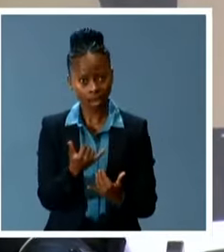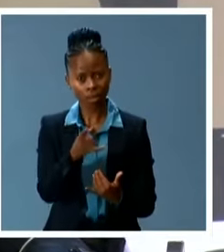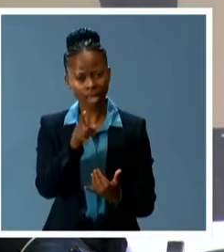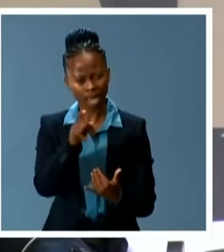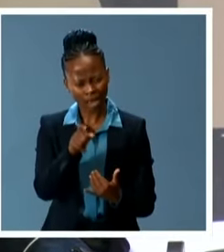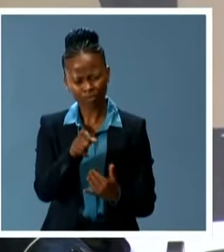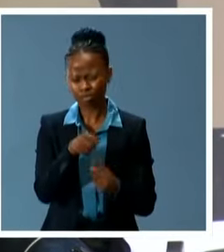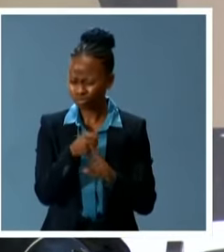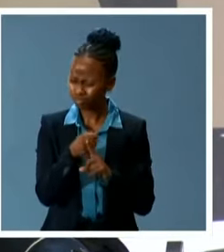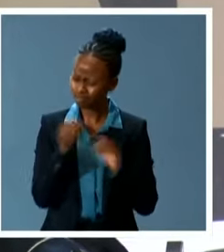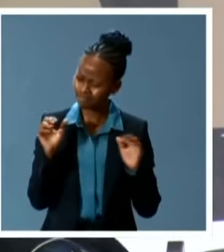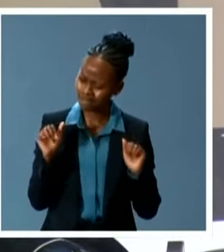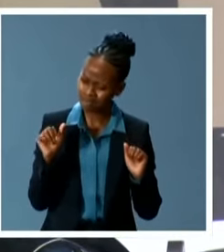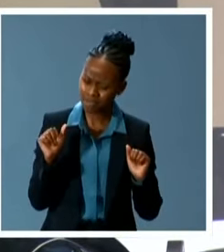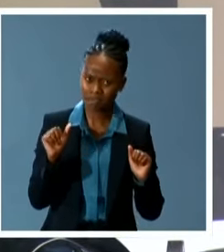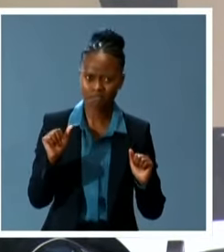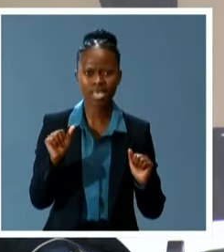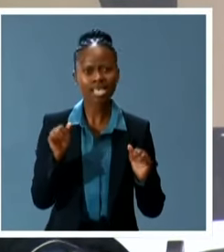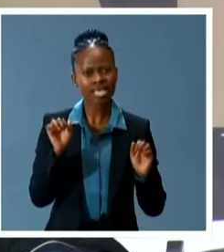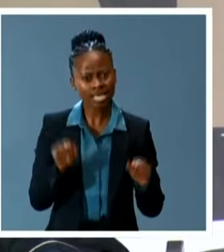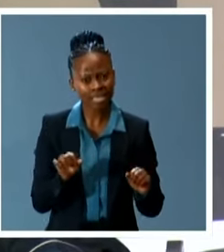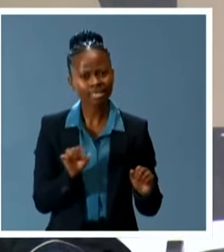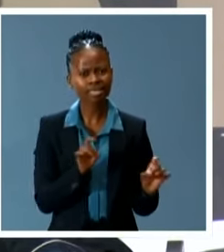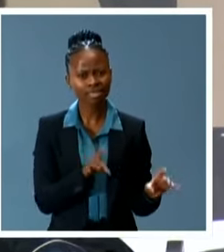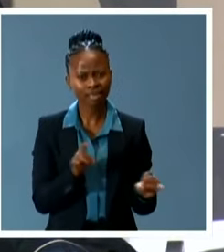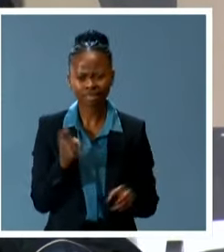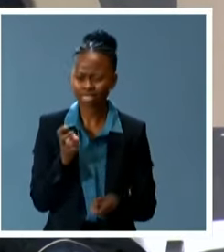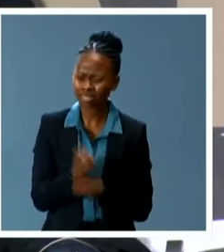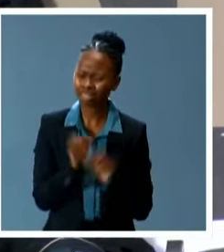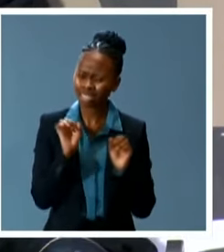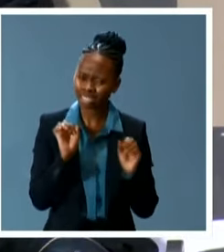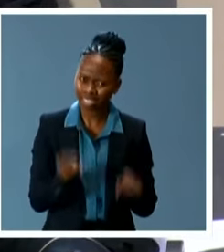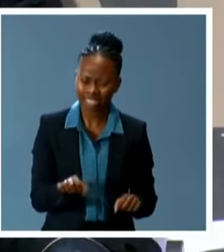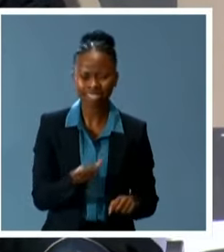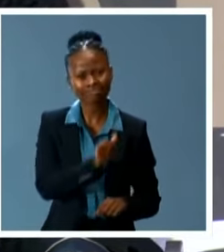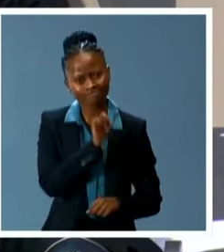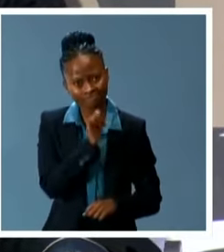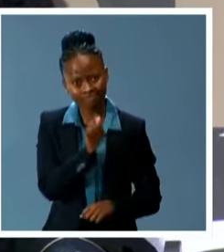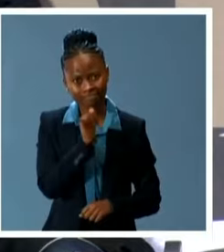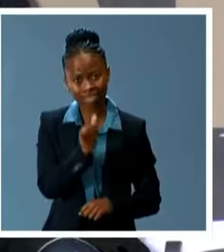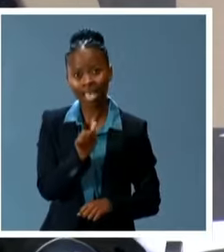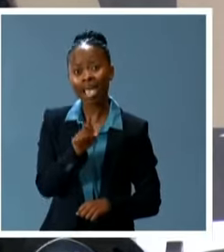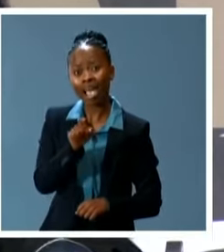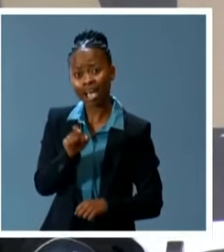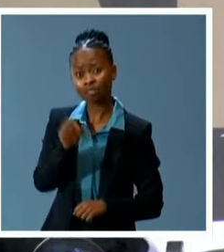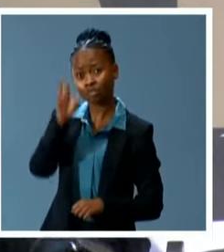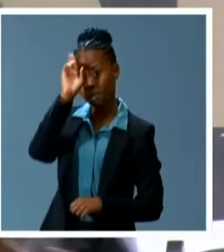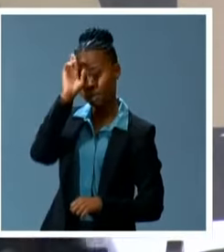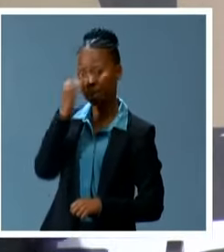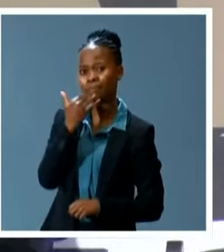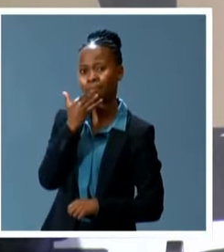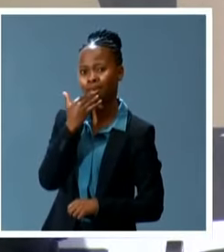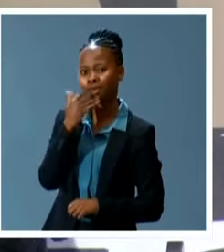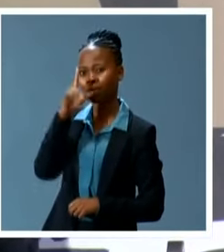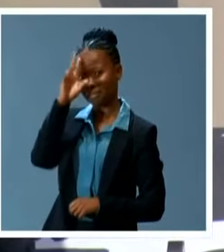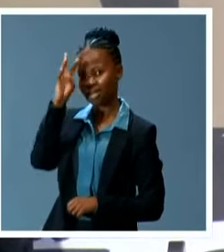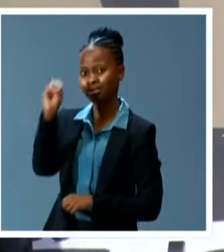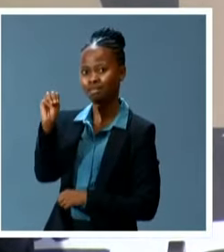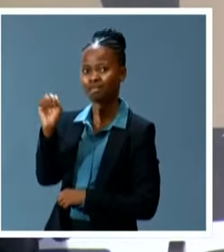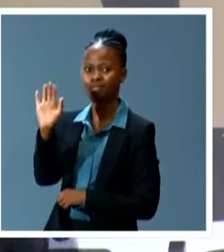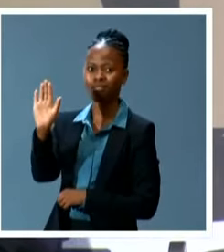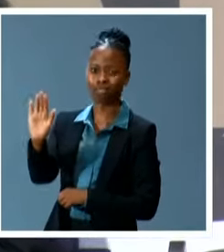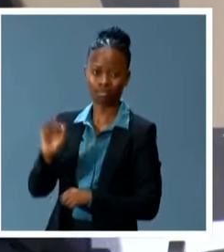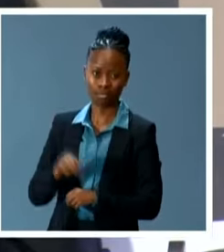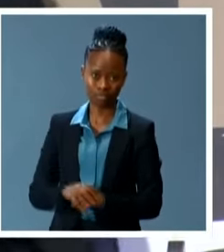times, and for your reminder that the legacy of Madiba is a living one. The chairman of the Nelson